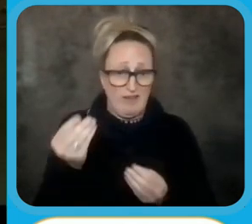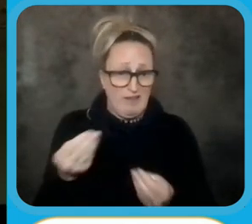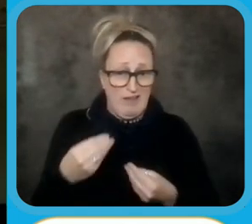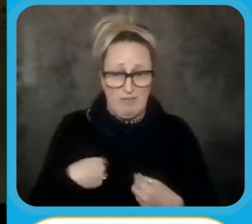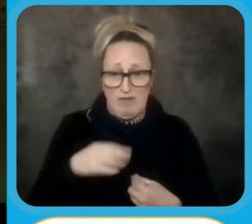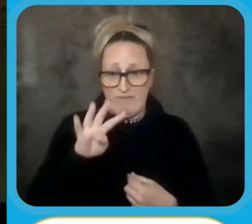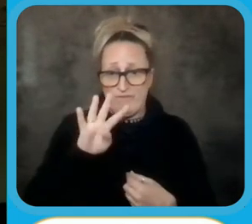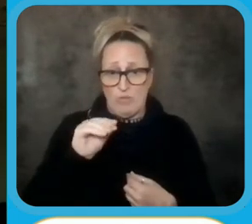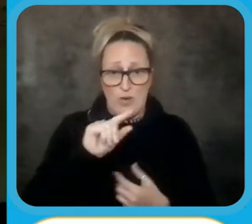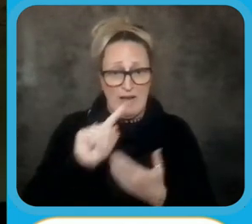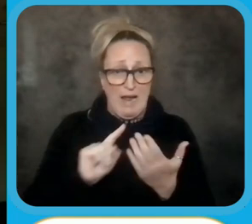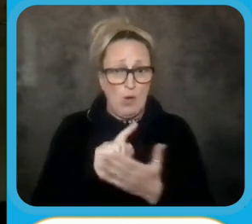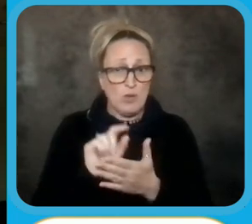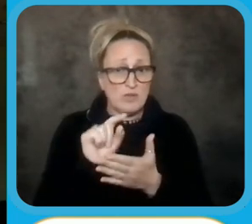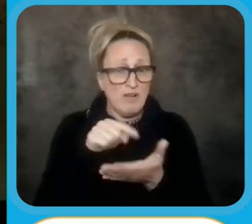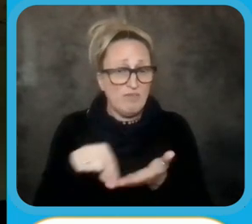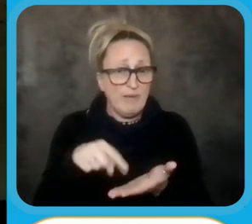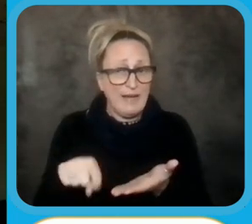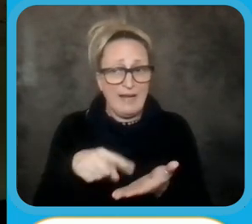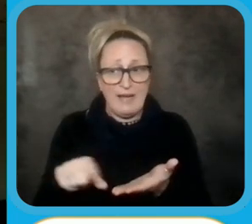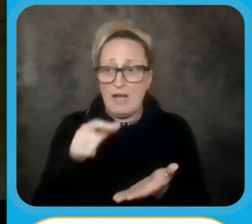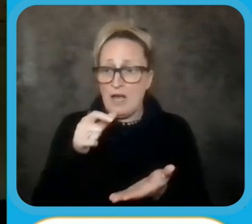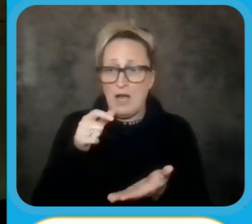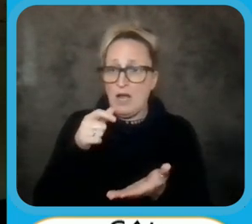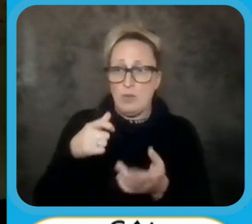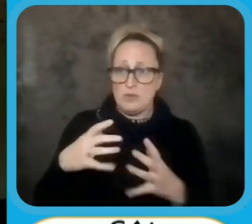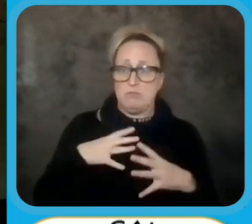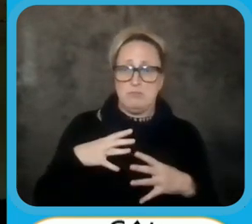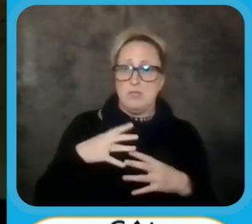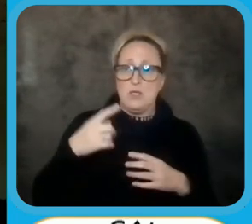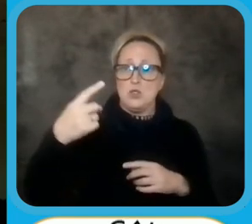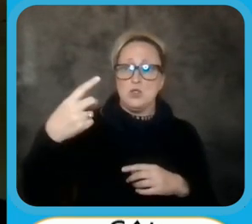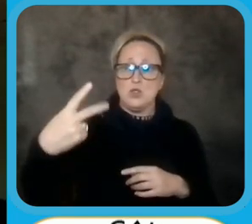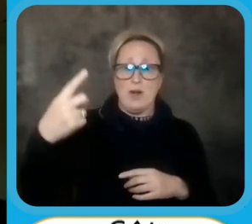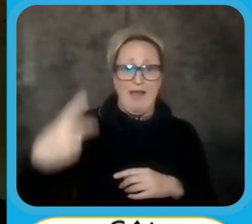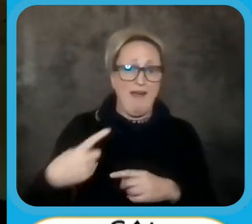hours of pay, I was out 2.5 months. So I'm a little backed up.